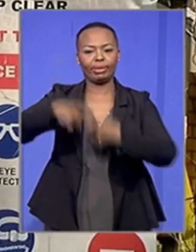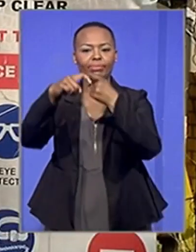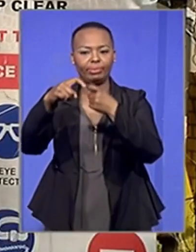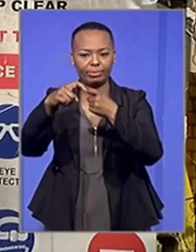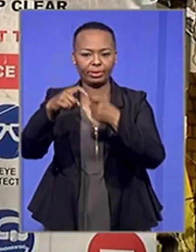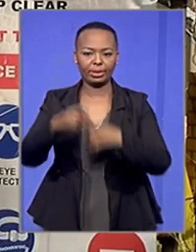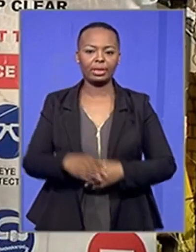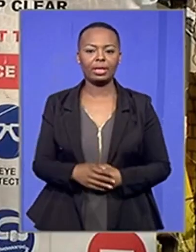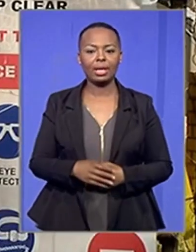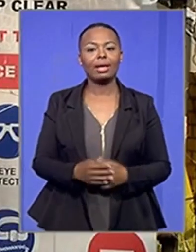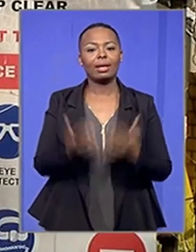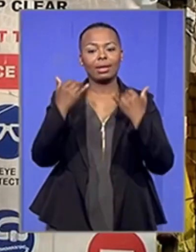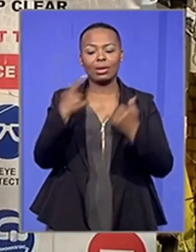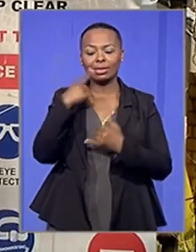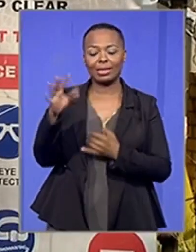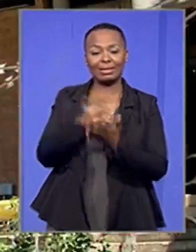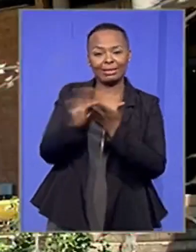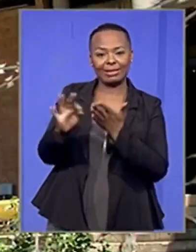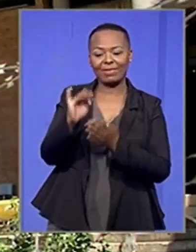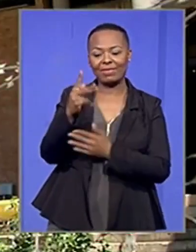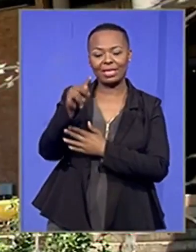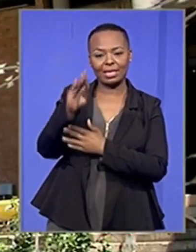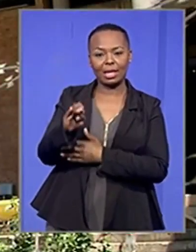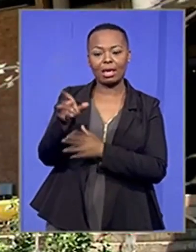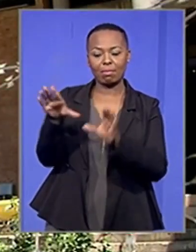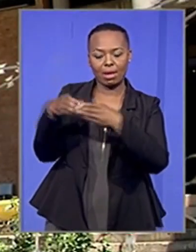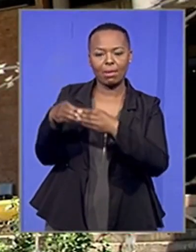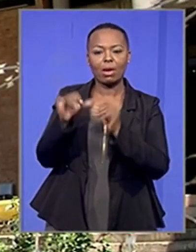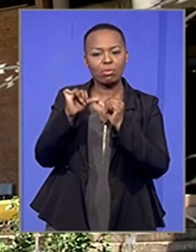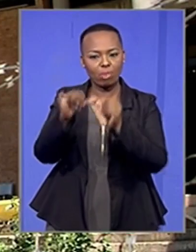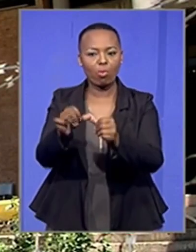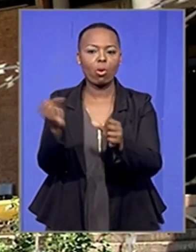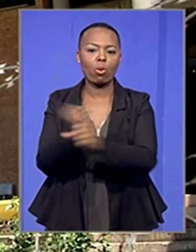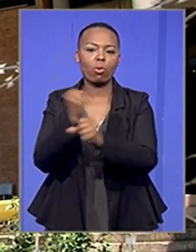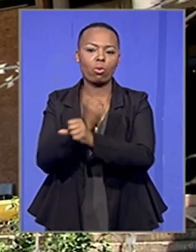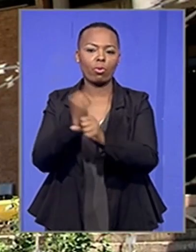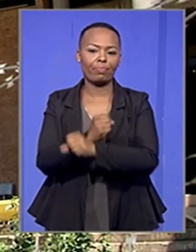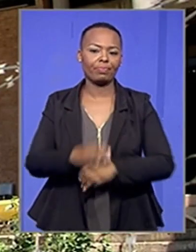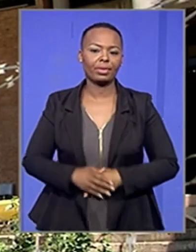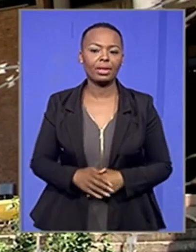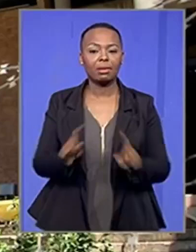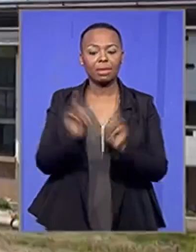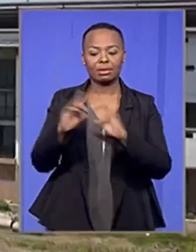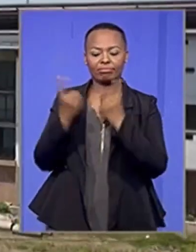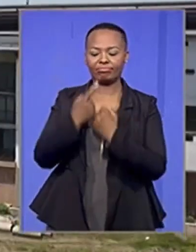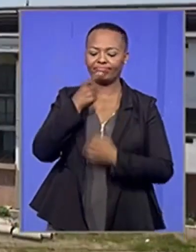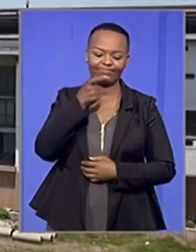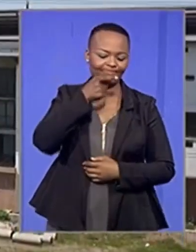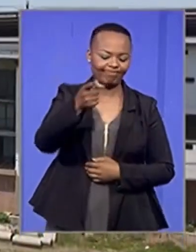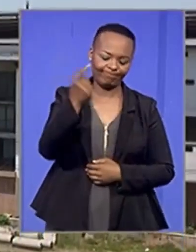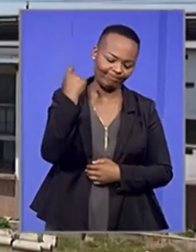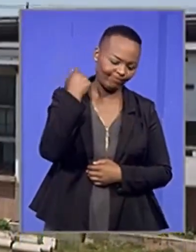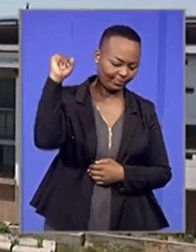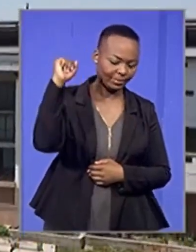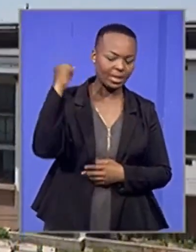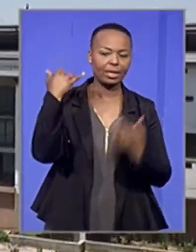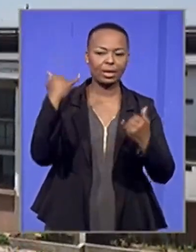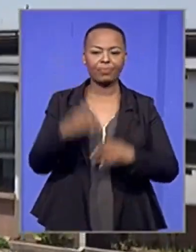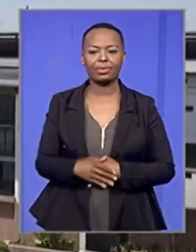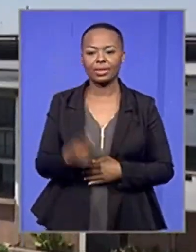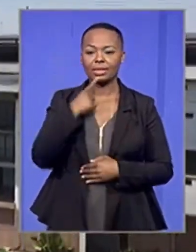fikile se tlile go tswelela ka tiro. Go le jalo lefapha la bosiamisi ga la batla go tshwaela mme le ne la fetisetsa dipotso tsotlhe